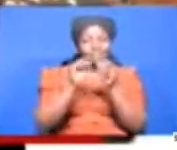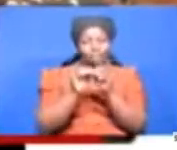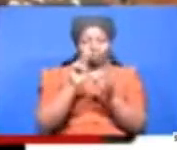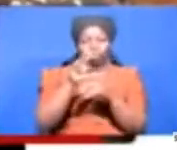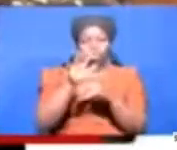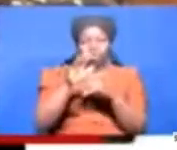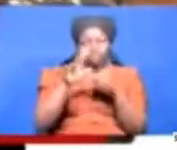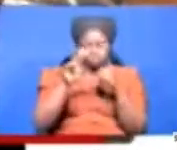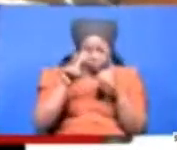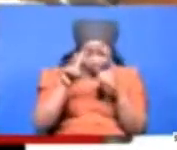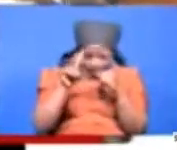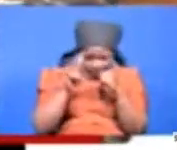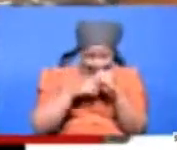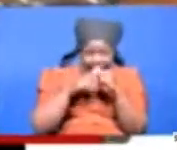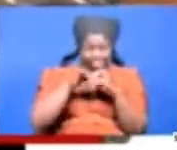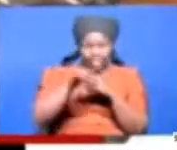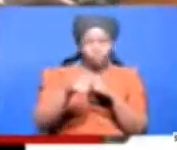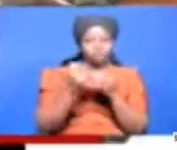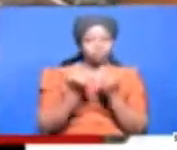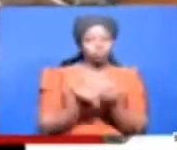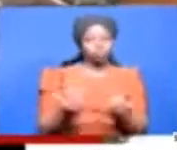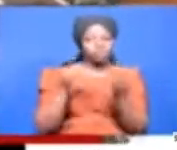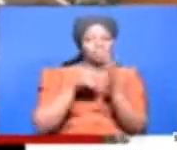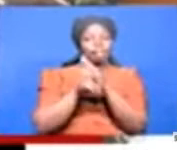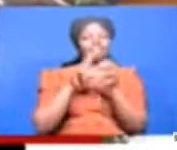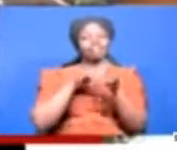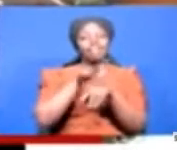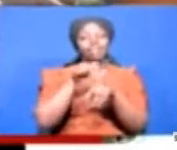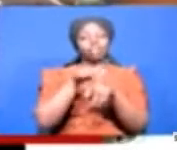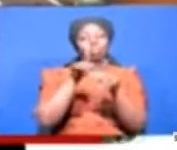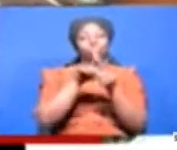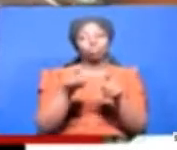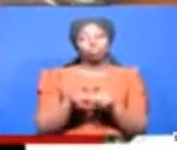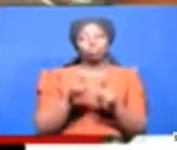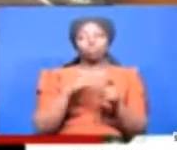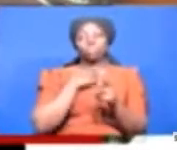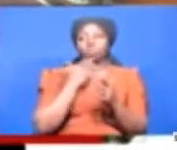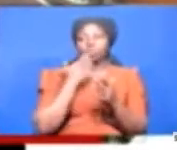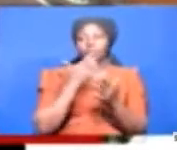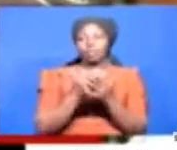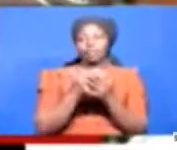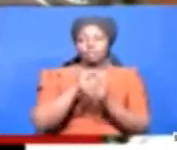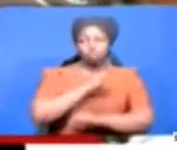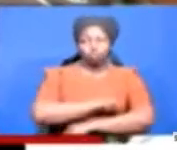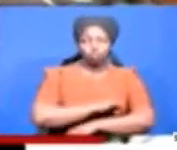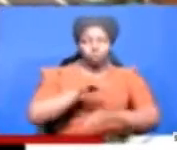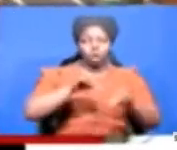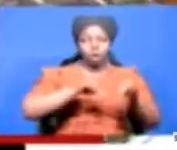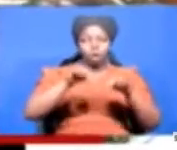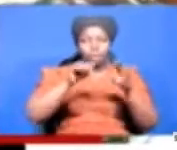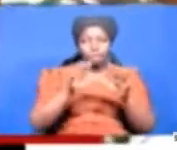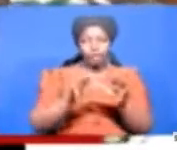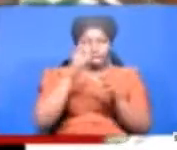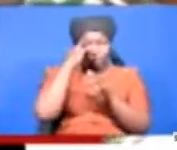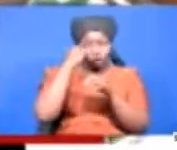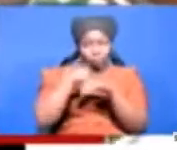nation. And I also want to thank the school managers for ensuring that they are there